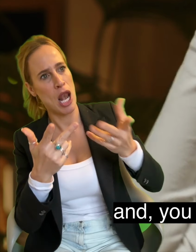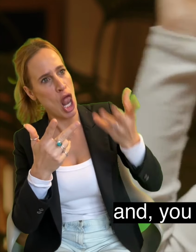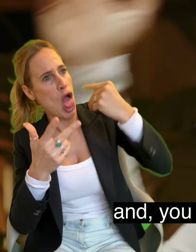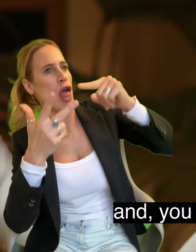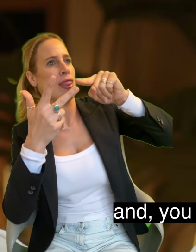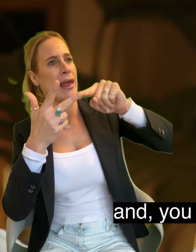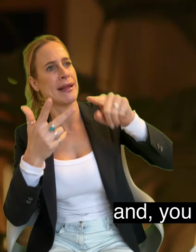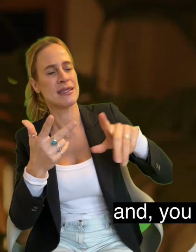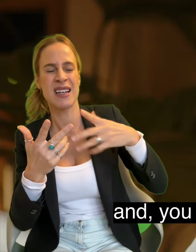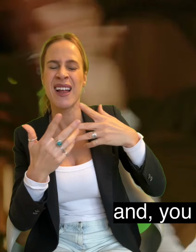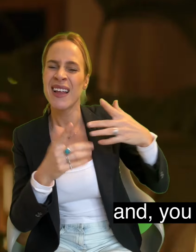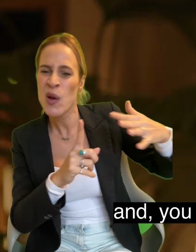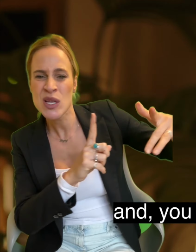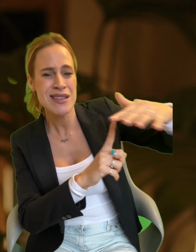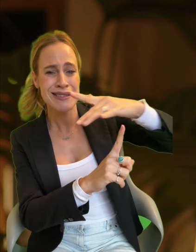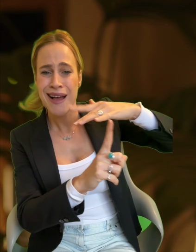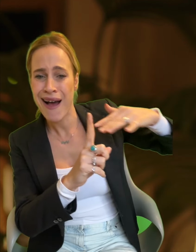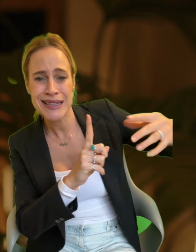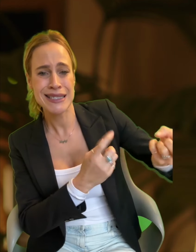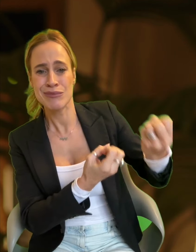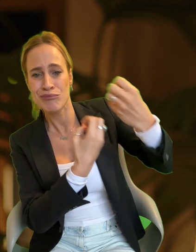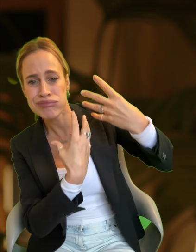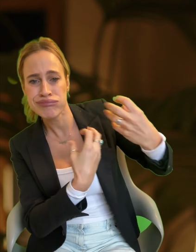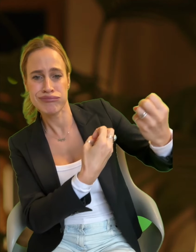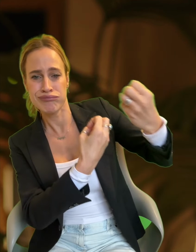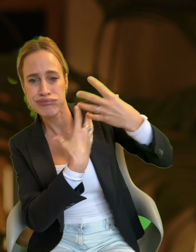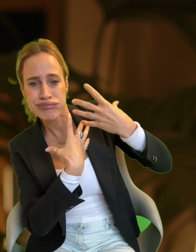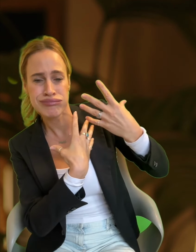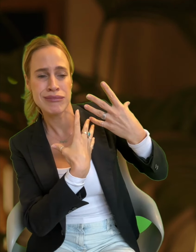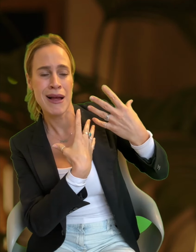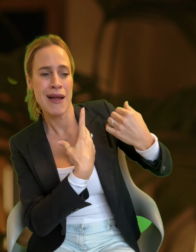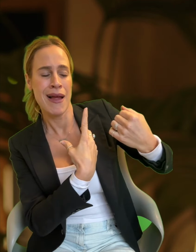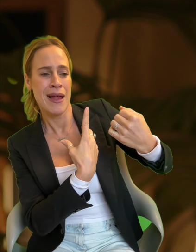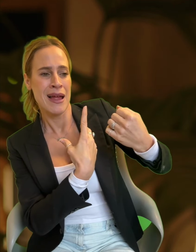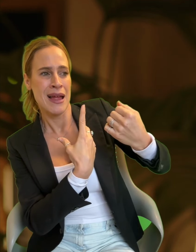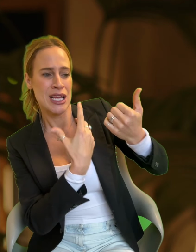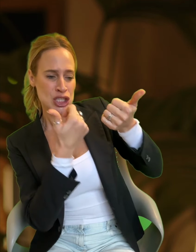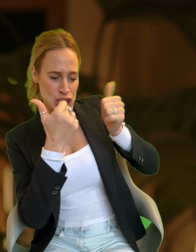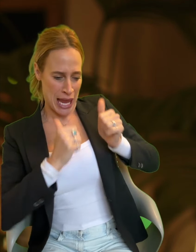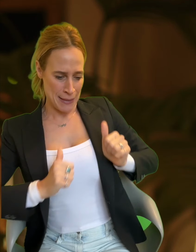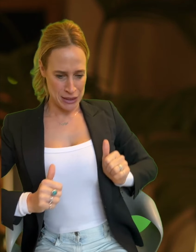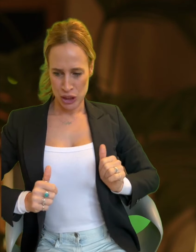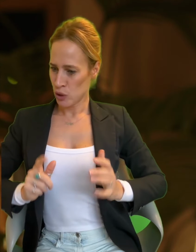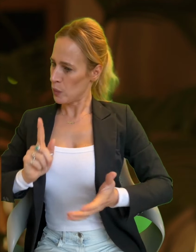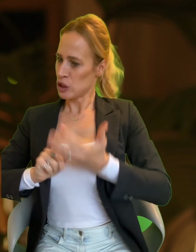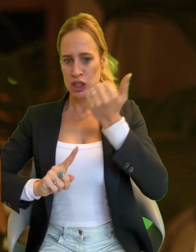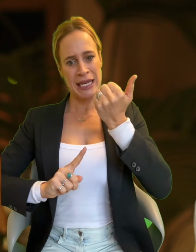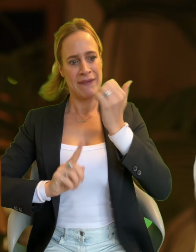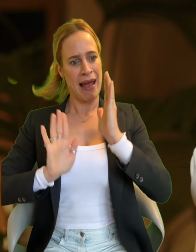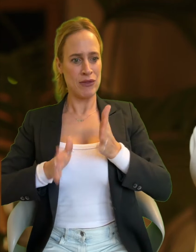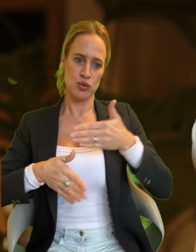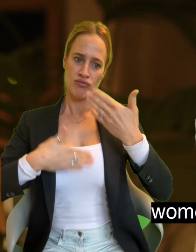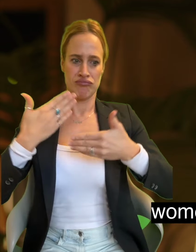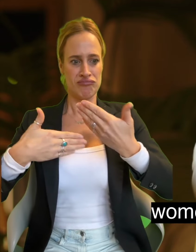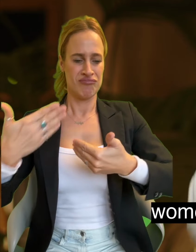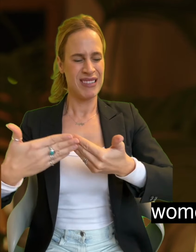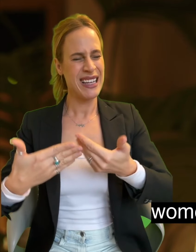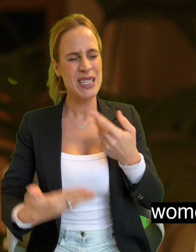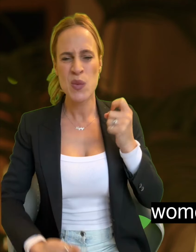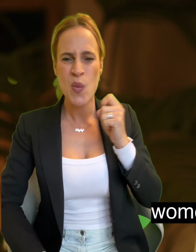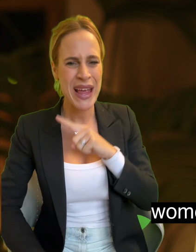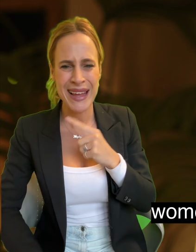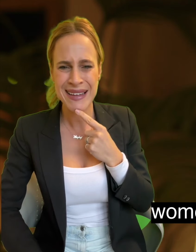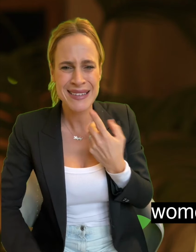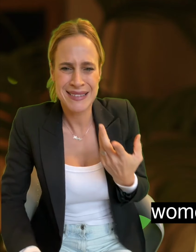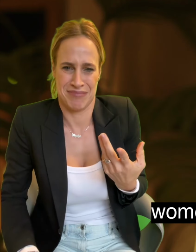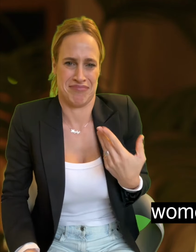basically society puts on us to achieve. And I just feel it bizarre that as parents, as